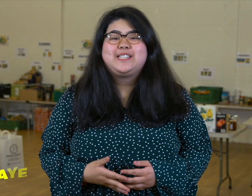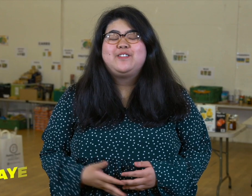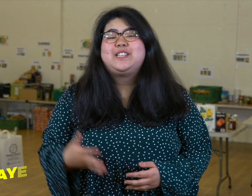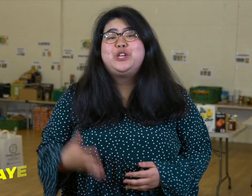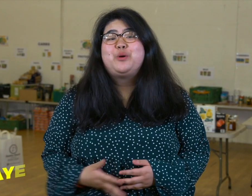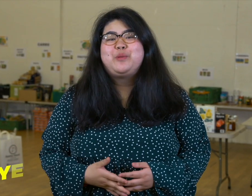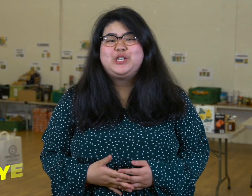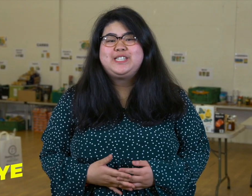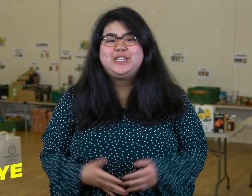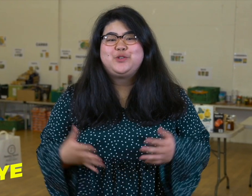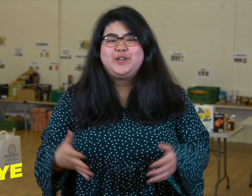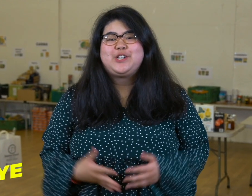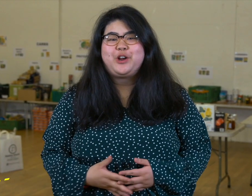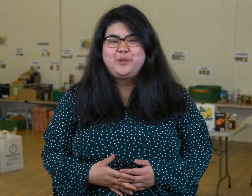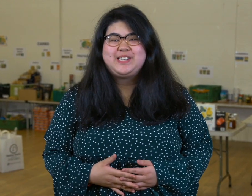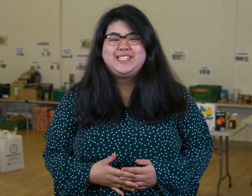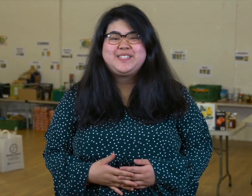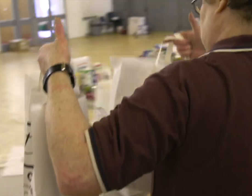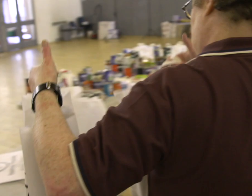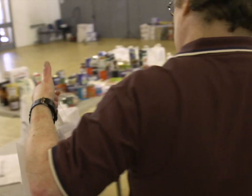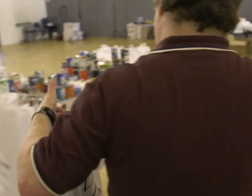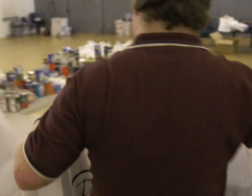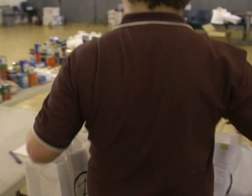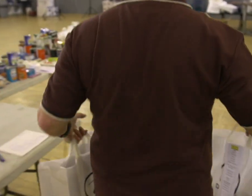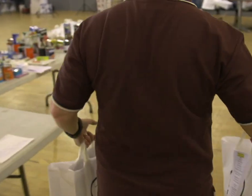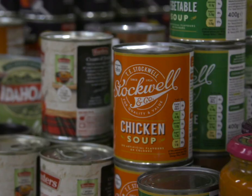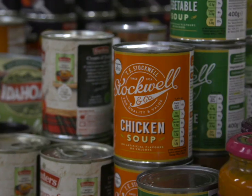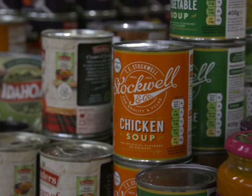lockdown has given us a new opportunity to reach our communities.